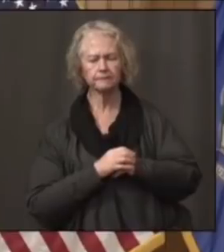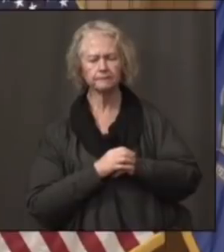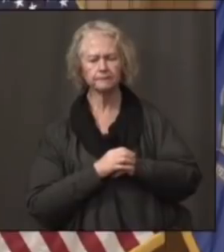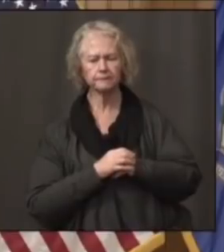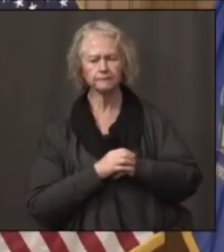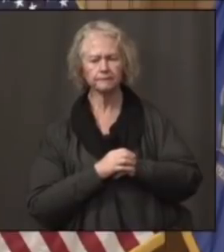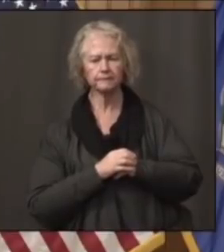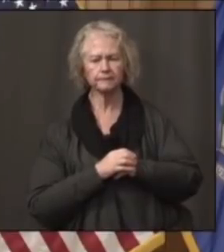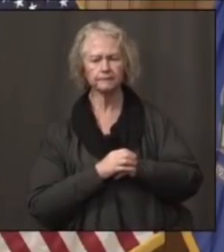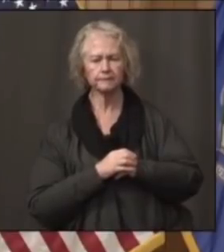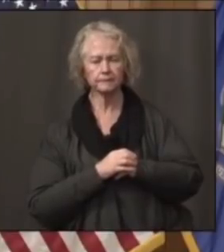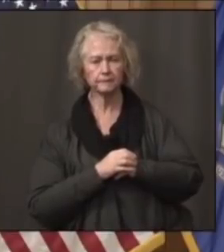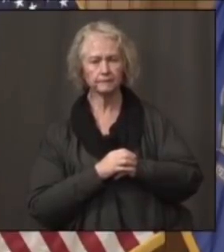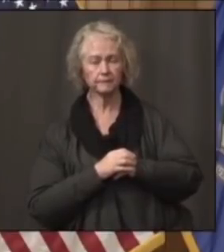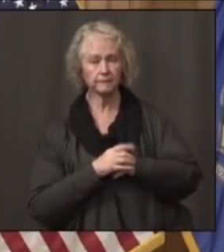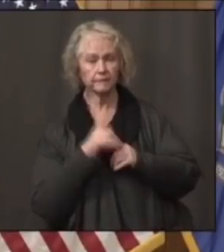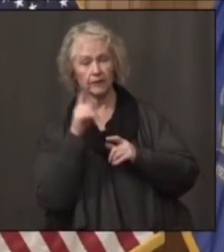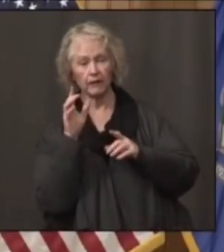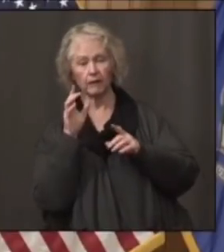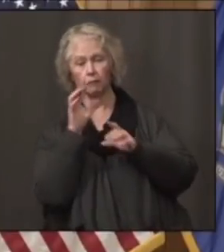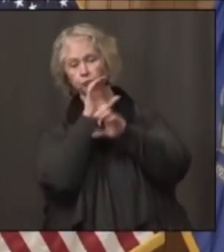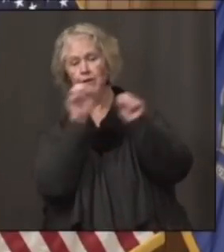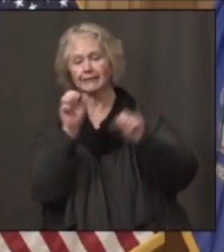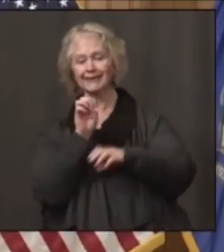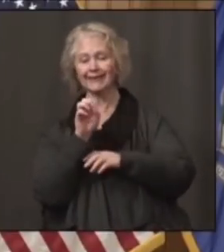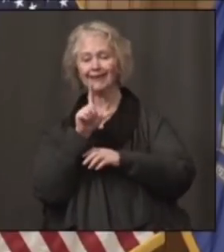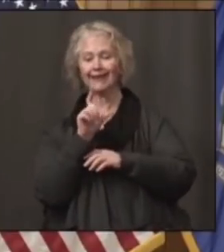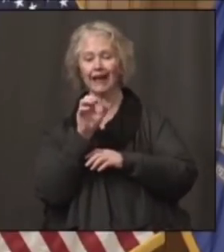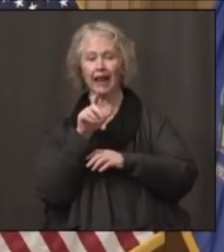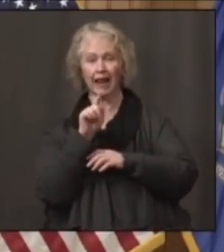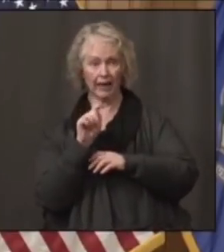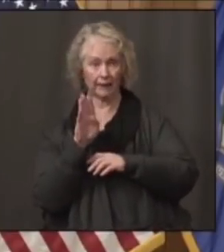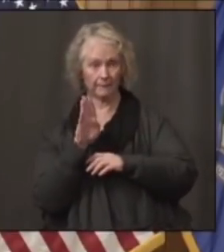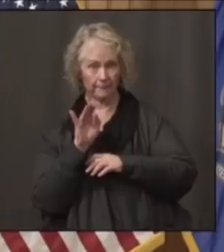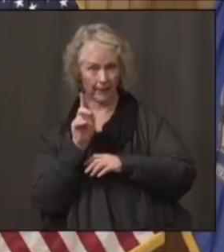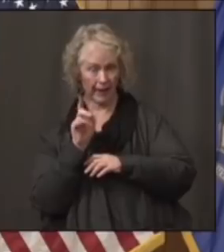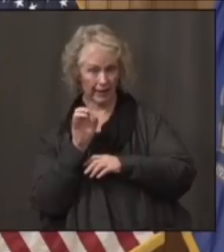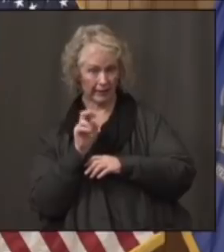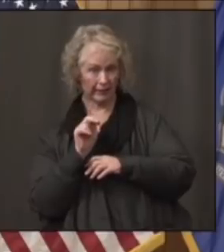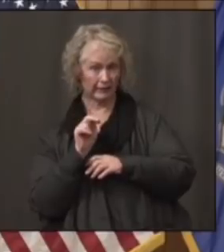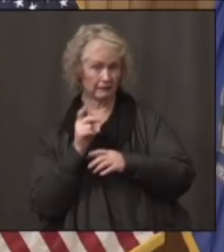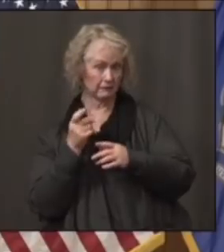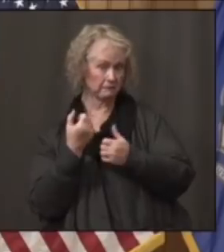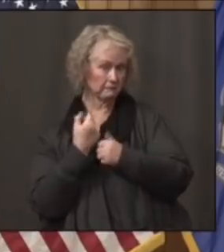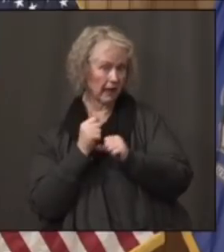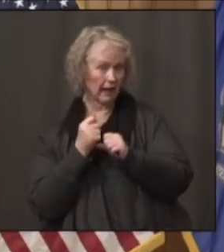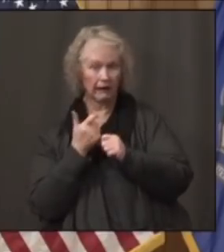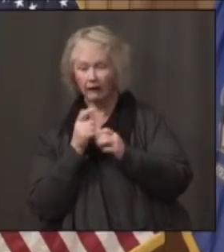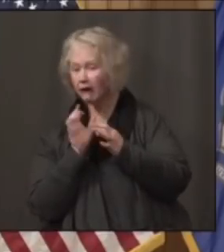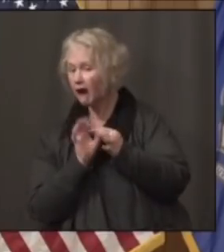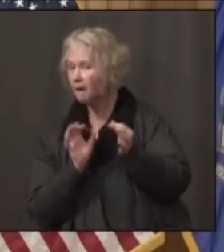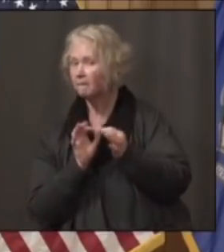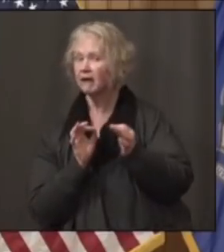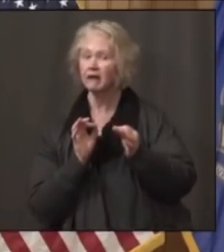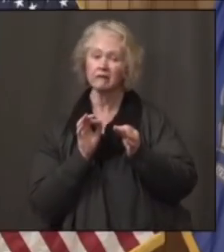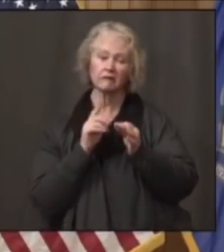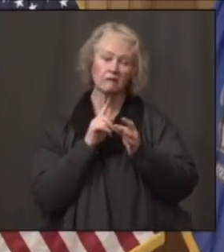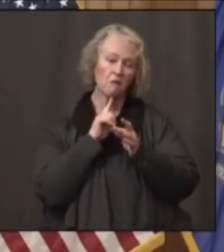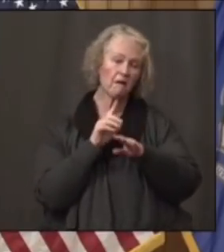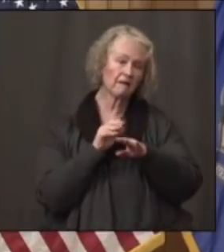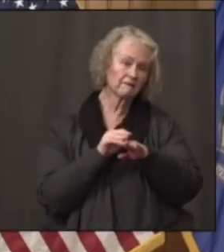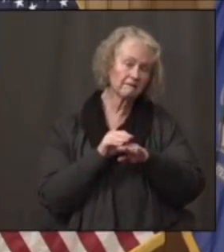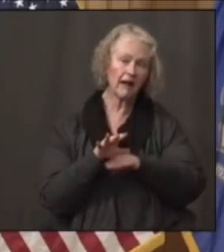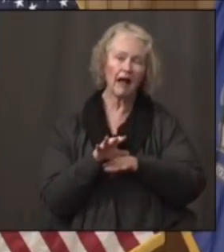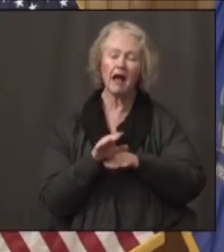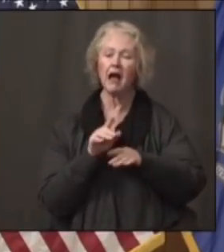did the president-elect give you any comments or any advice about